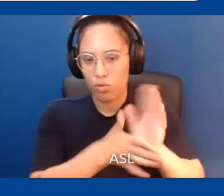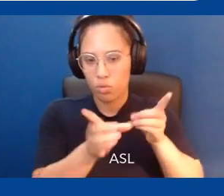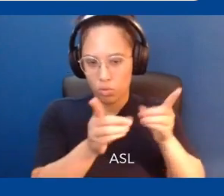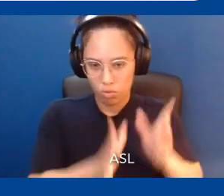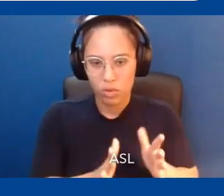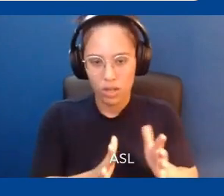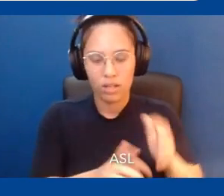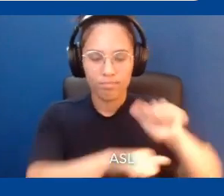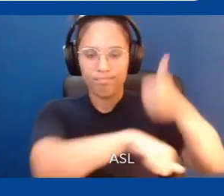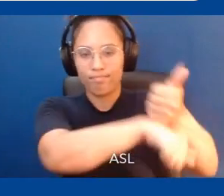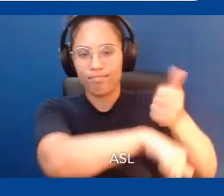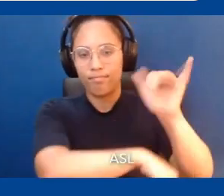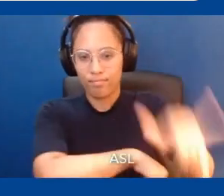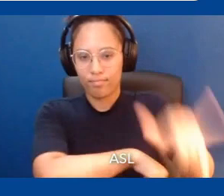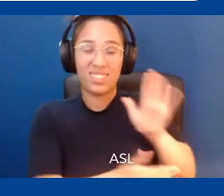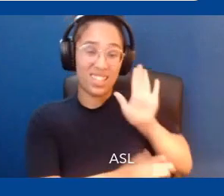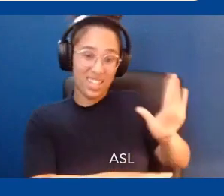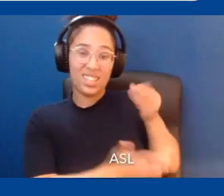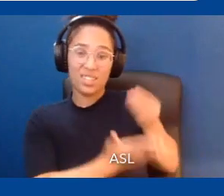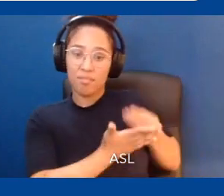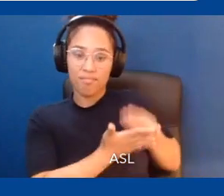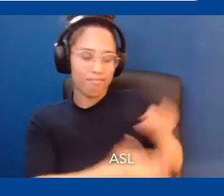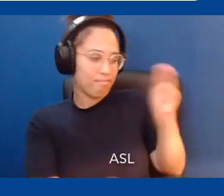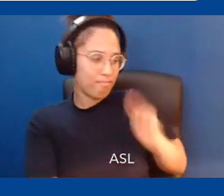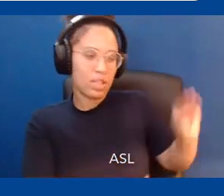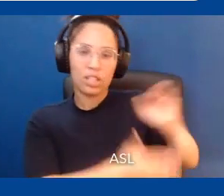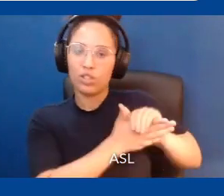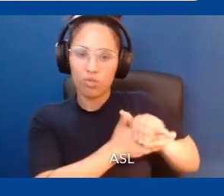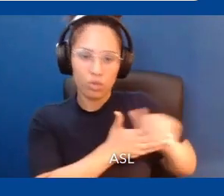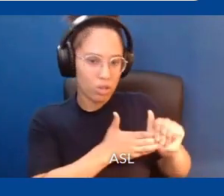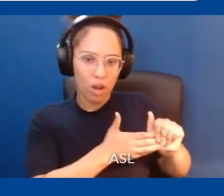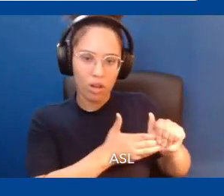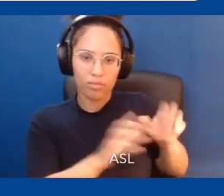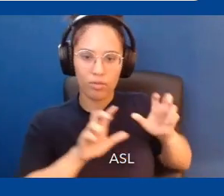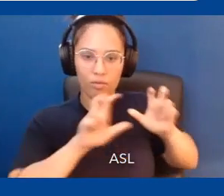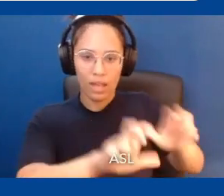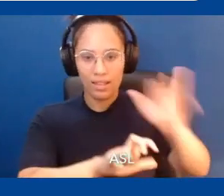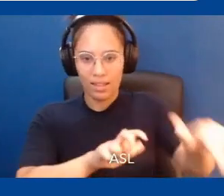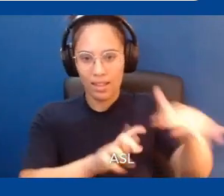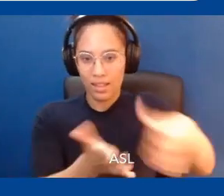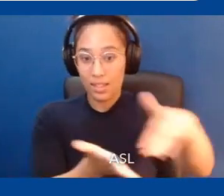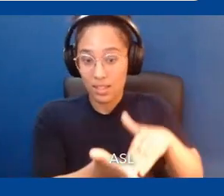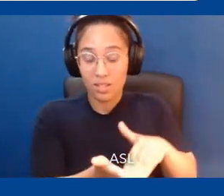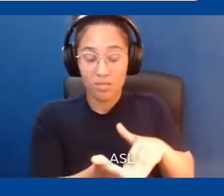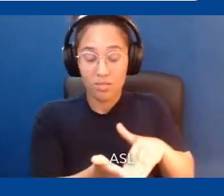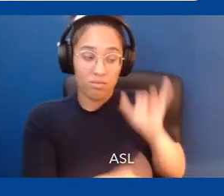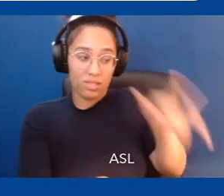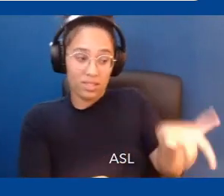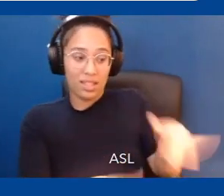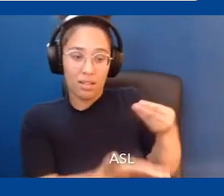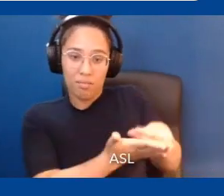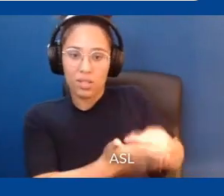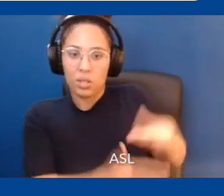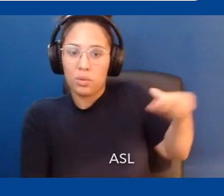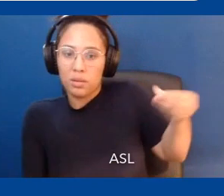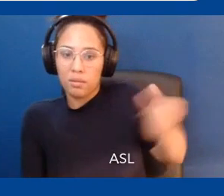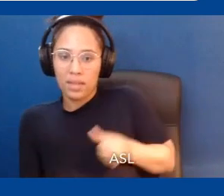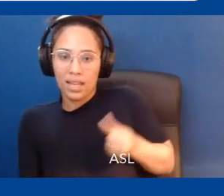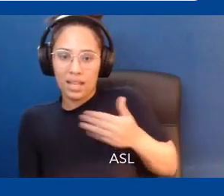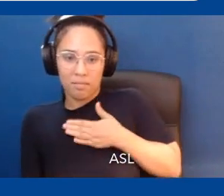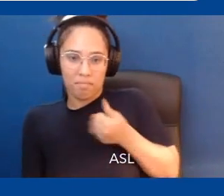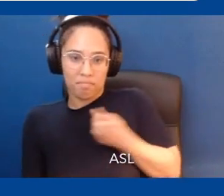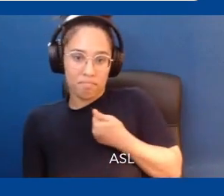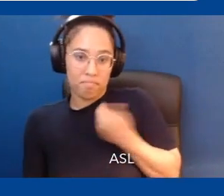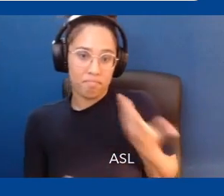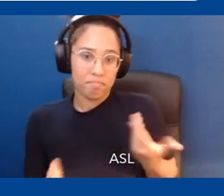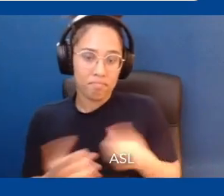And so my salary was kind of being paid, by Robert Gardner. He had died a year earlier. He was no longer around. I